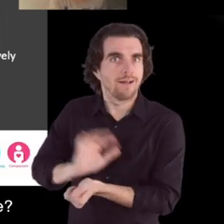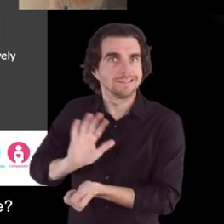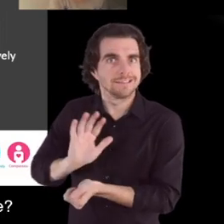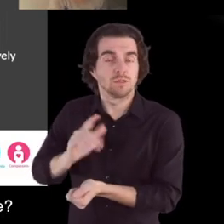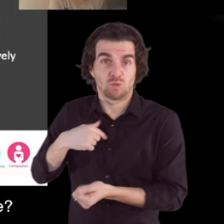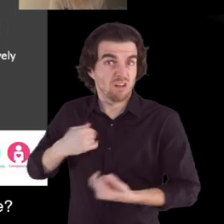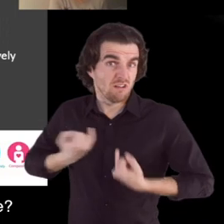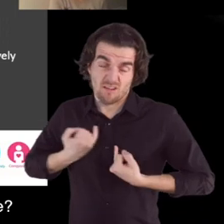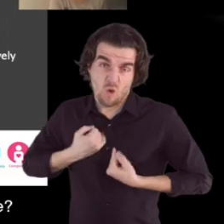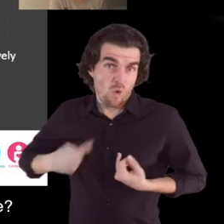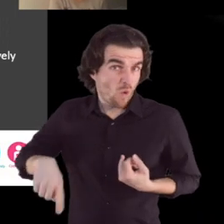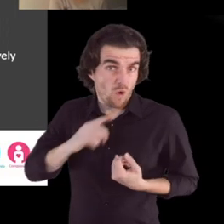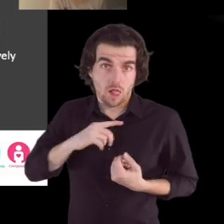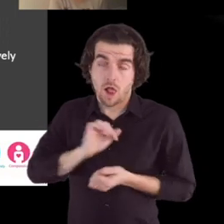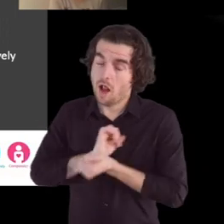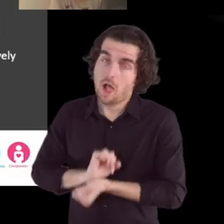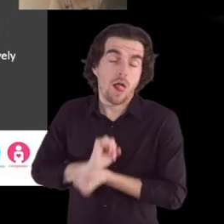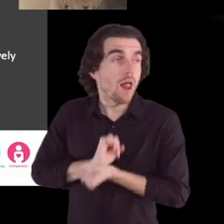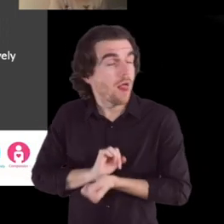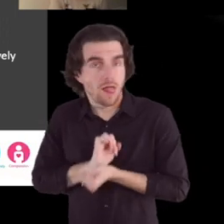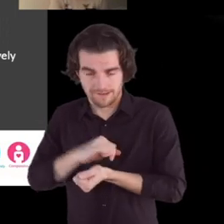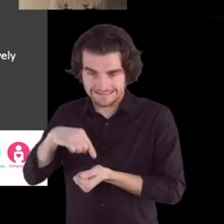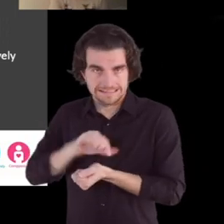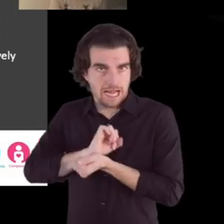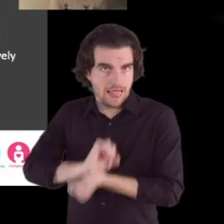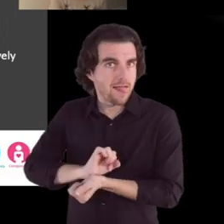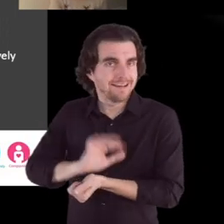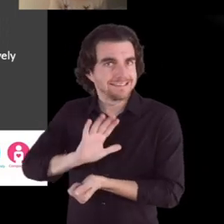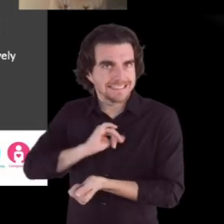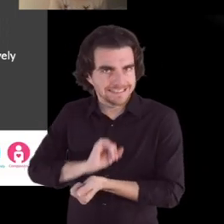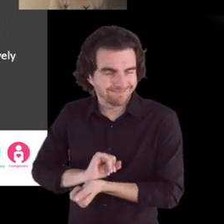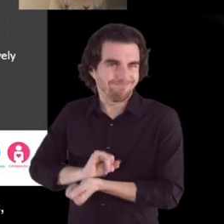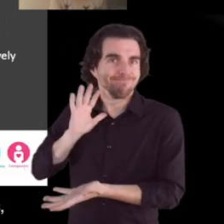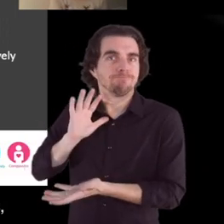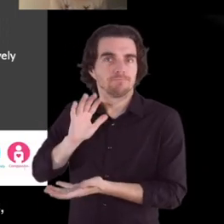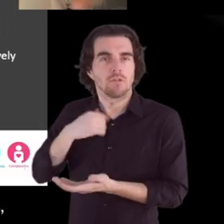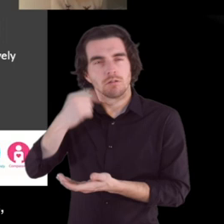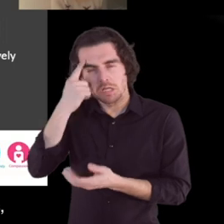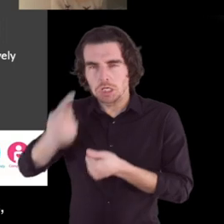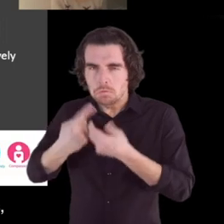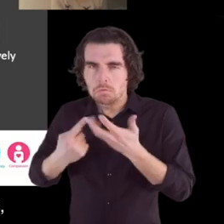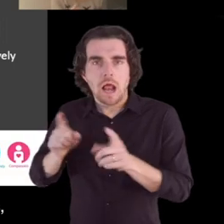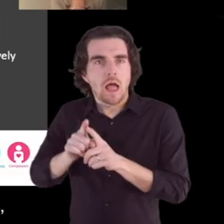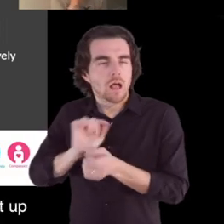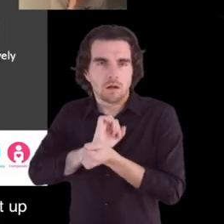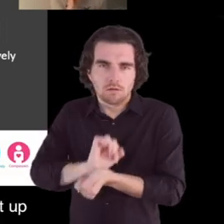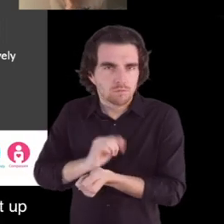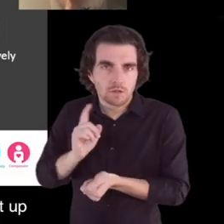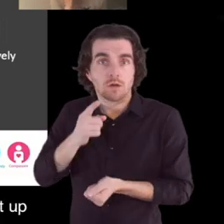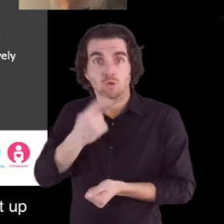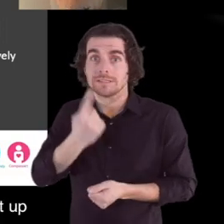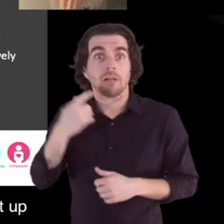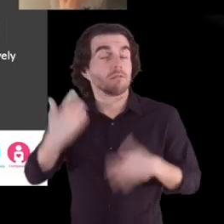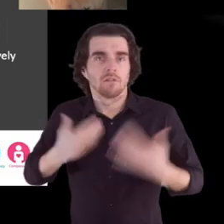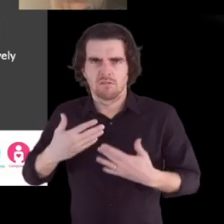aren't we? Absolutely. Yes, we are. And I really like these thinking traps, because when you find